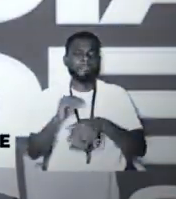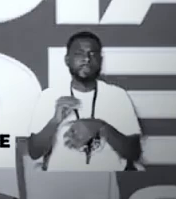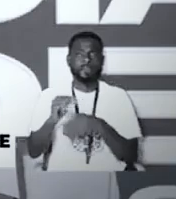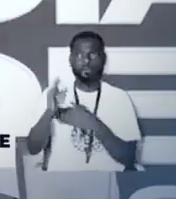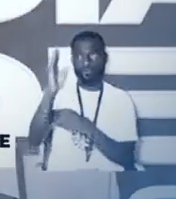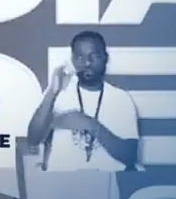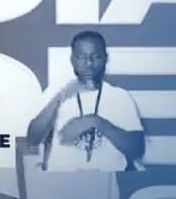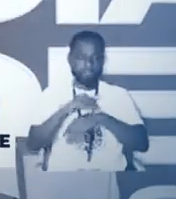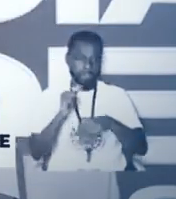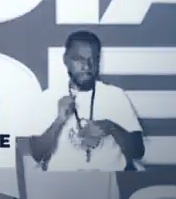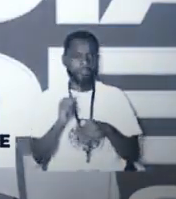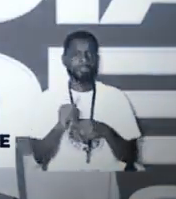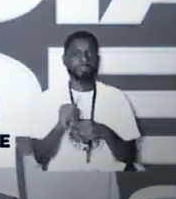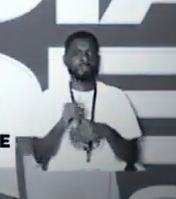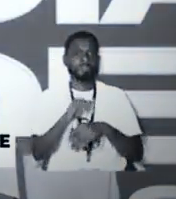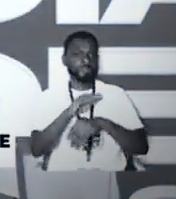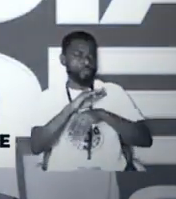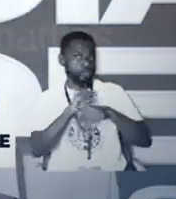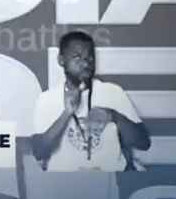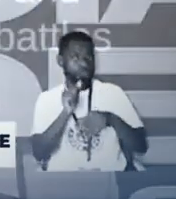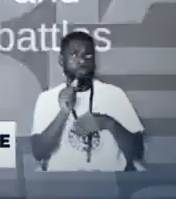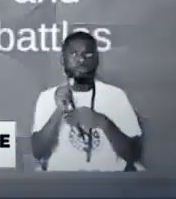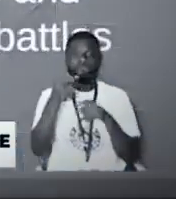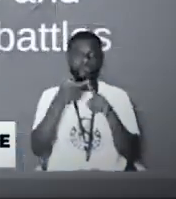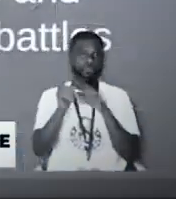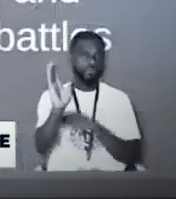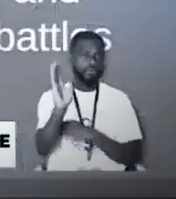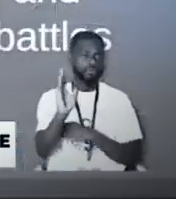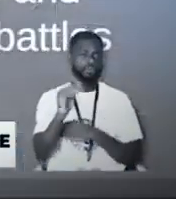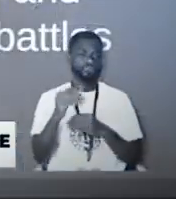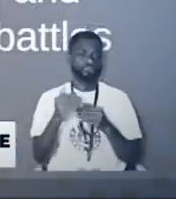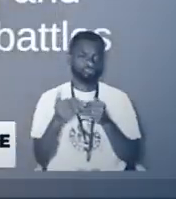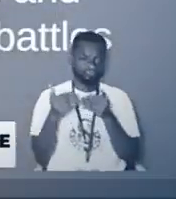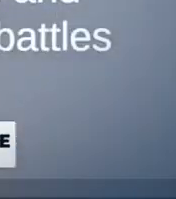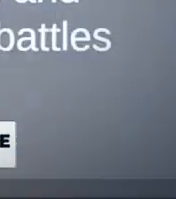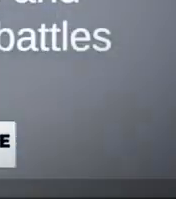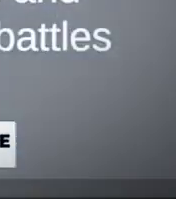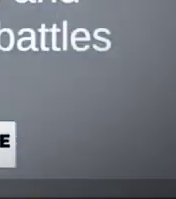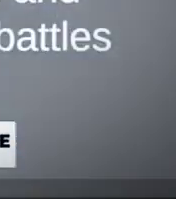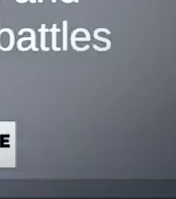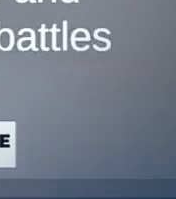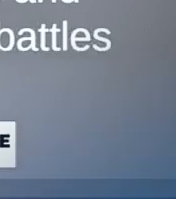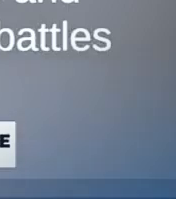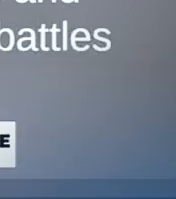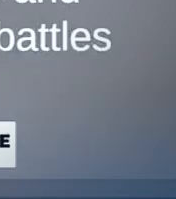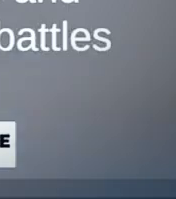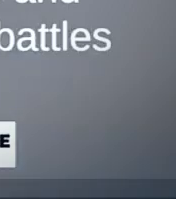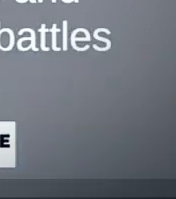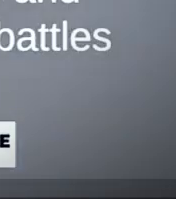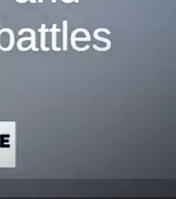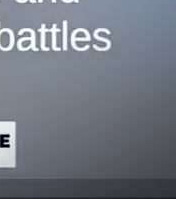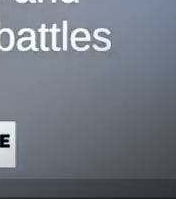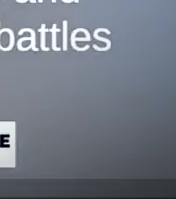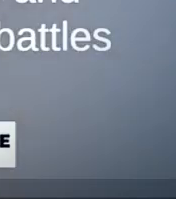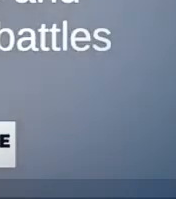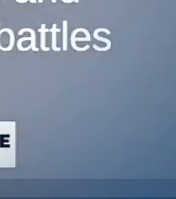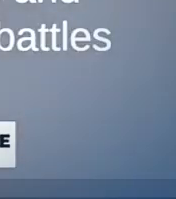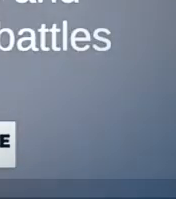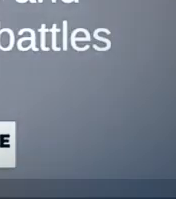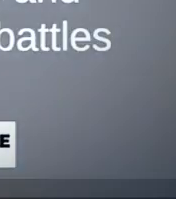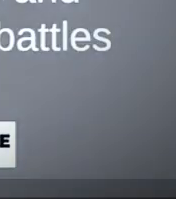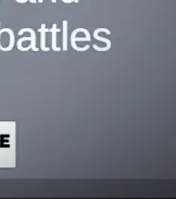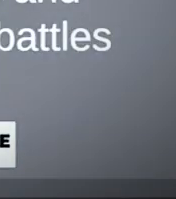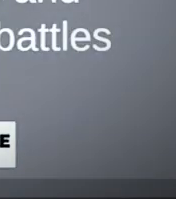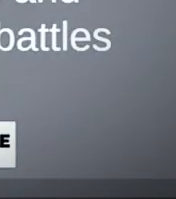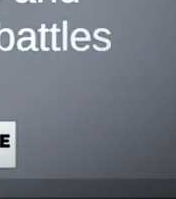a people. Leadership is a call to go before a people, to guide them,